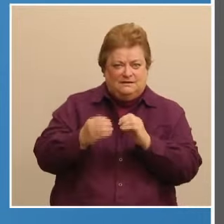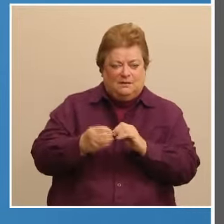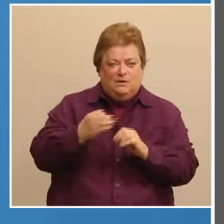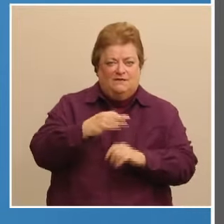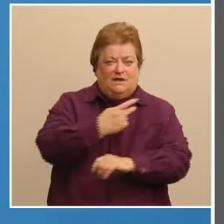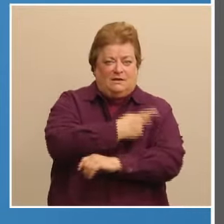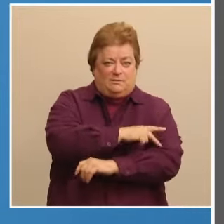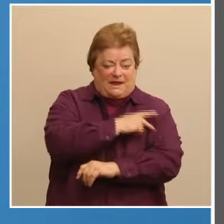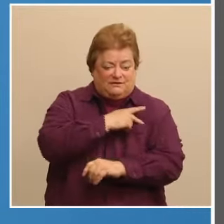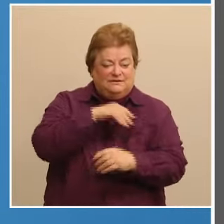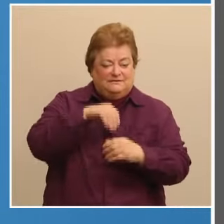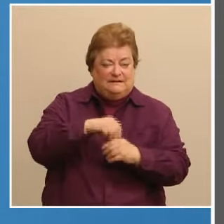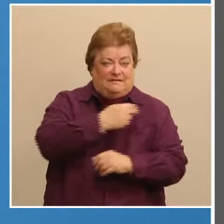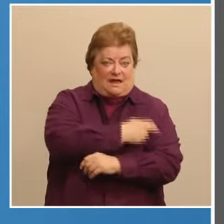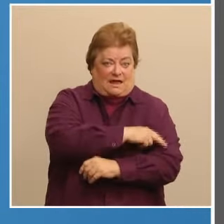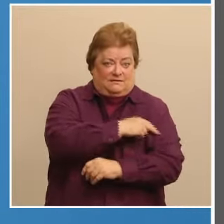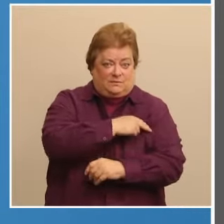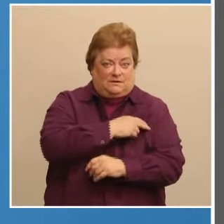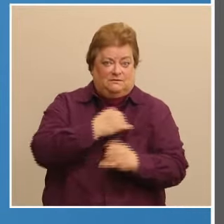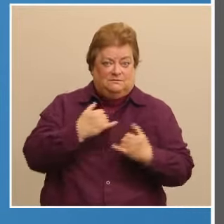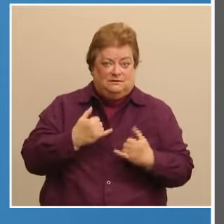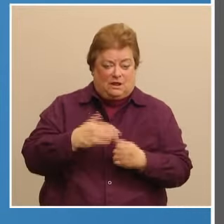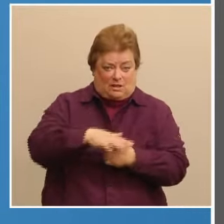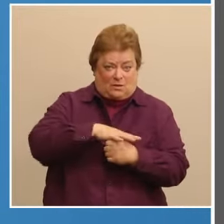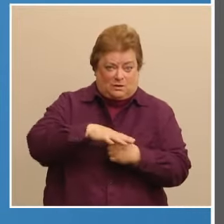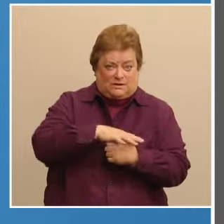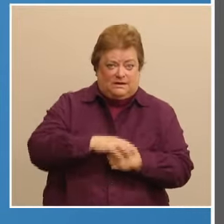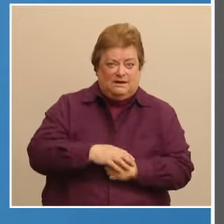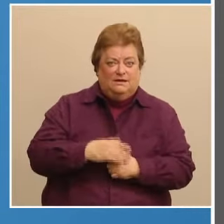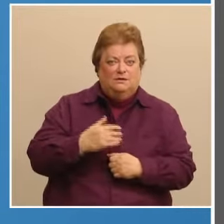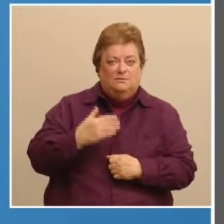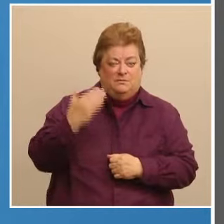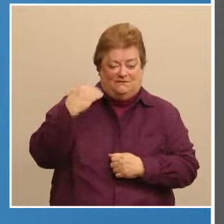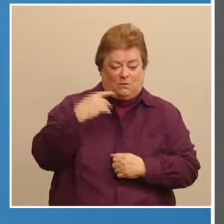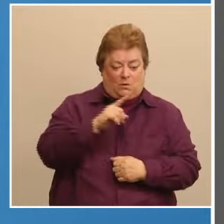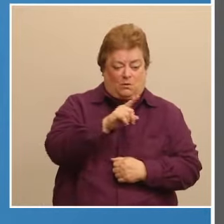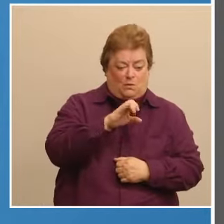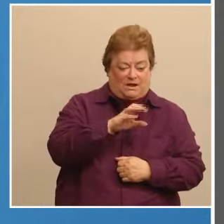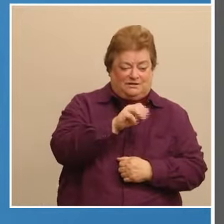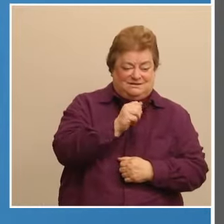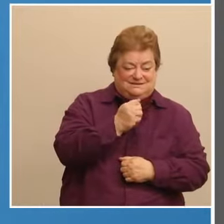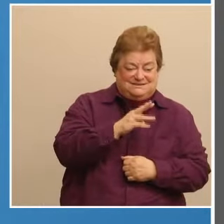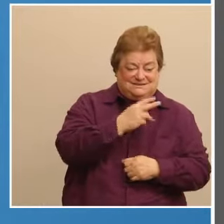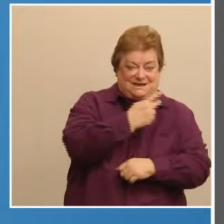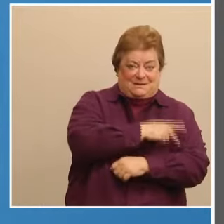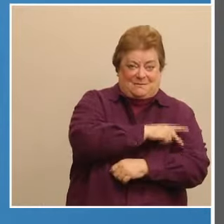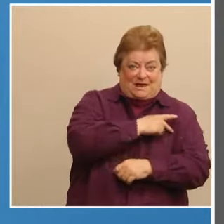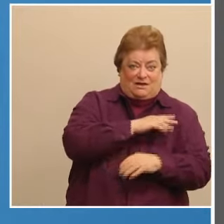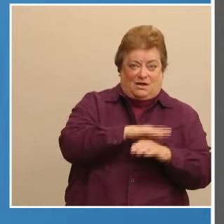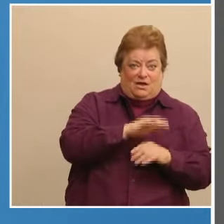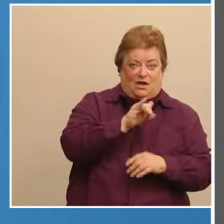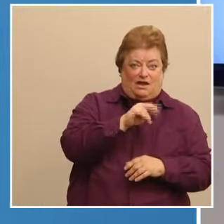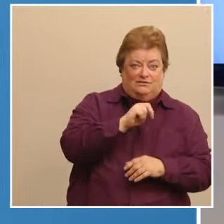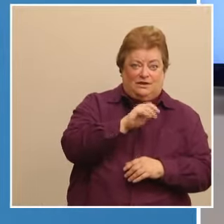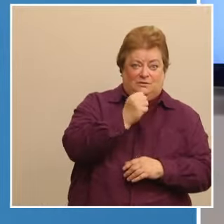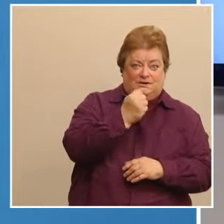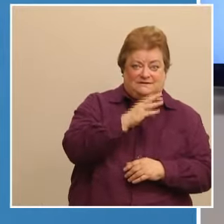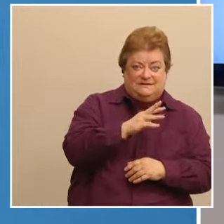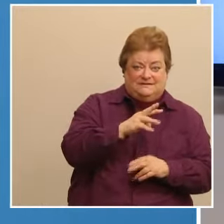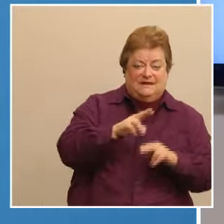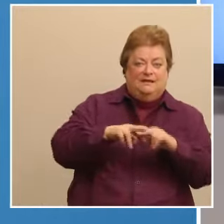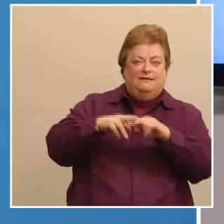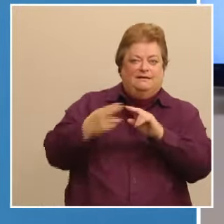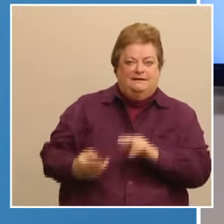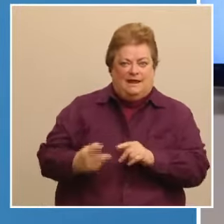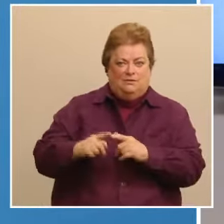of COVID-19 patients hospitalized locally. We have gone from 116 patients on January 16th down